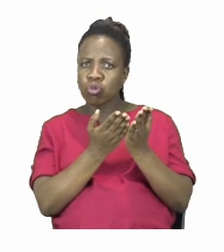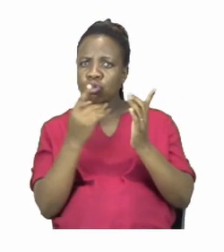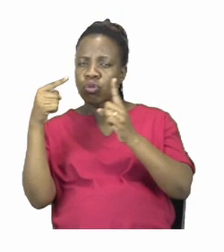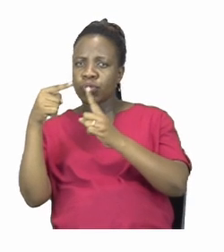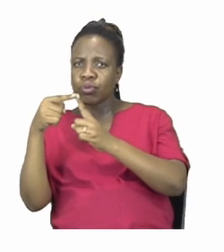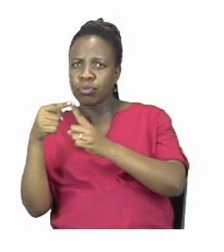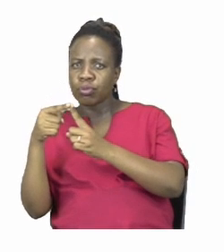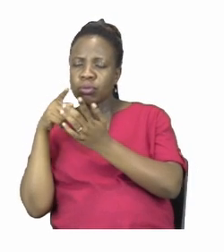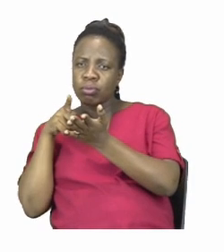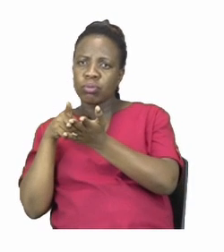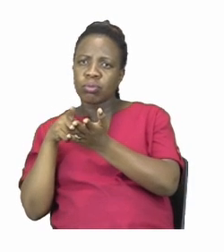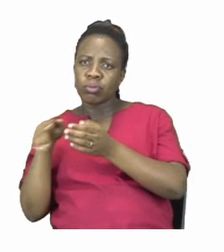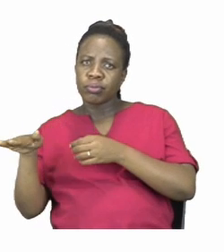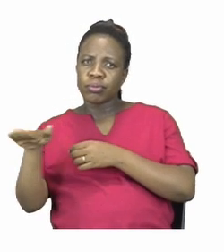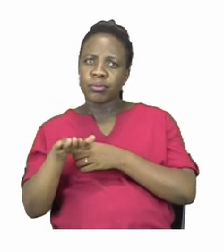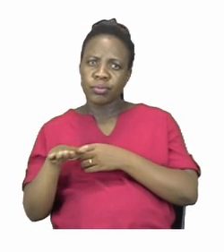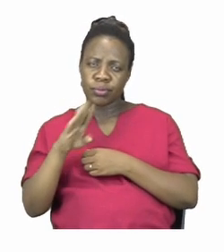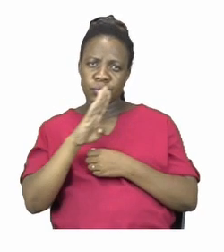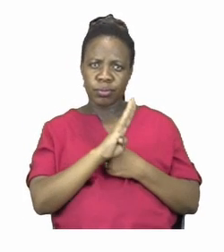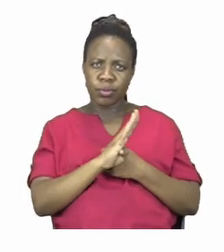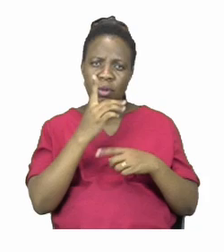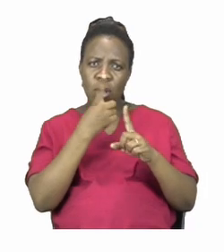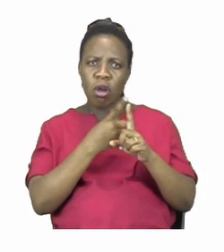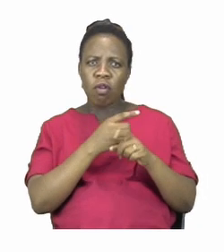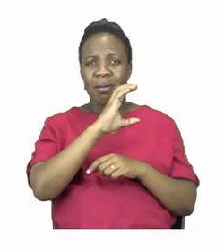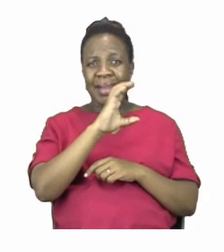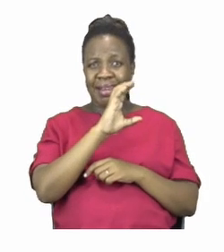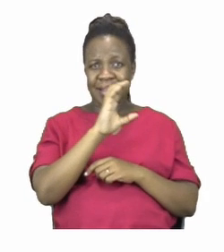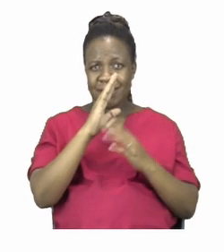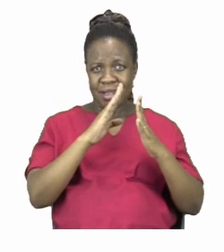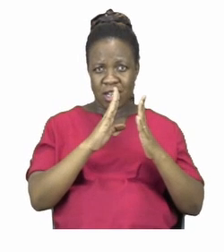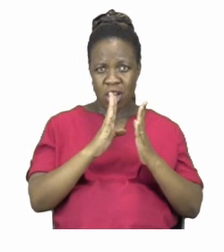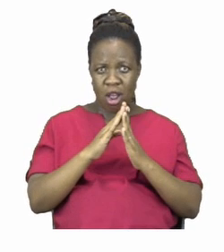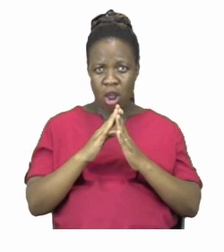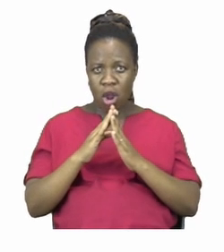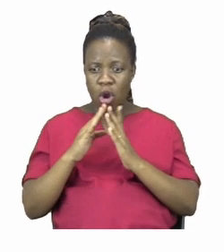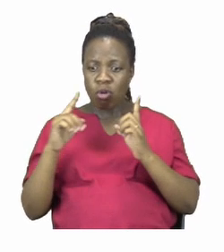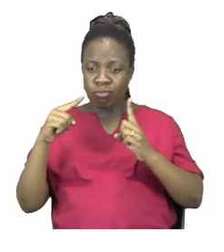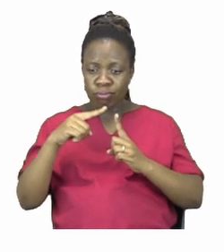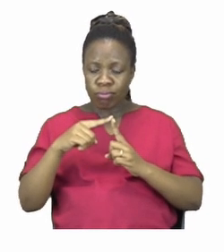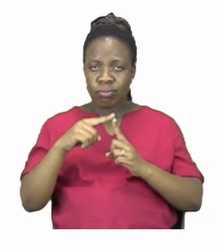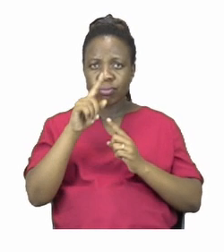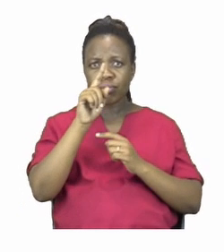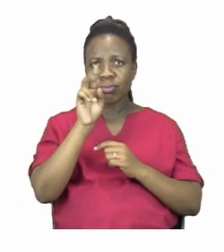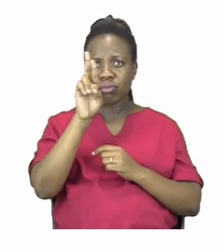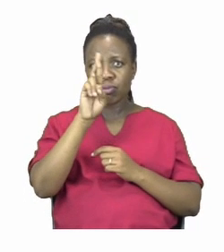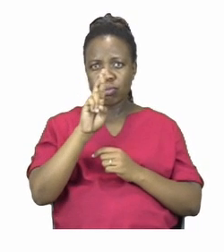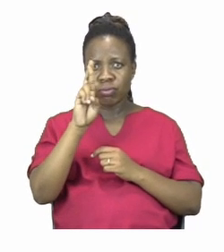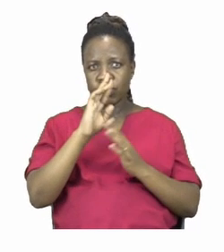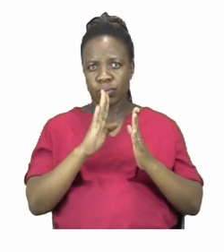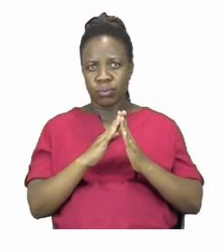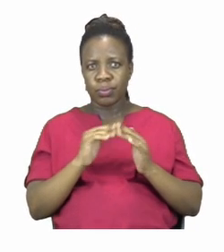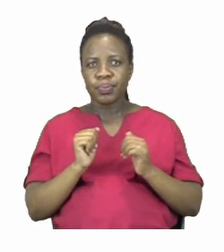the park. B, from Catherine's house to Ruth's house. C, from